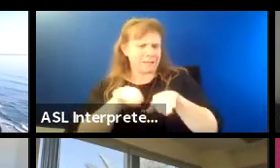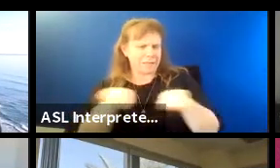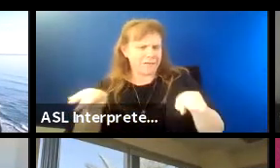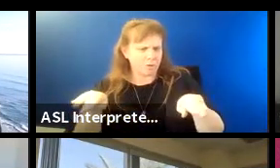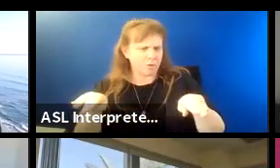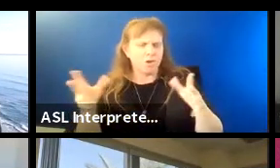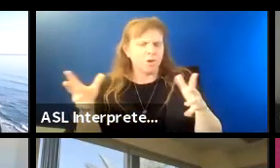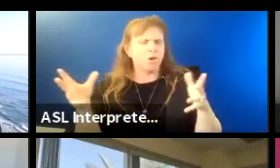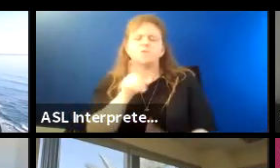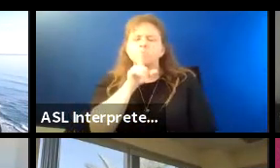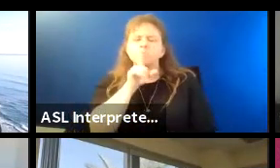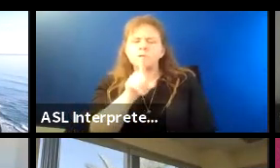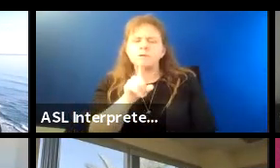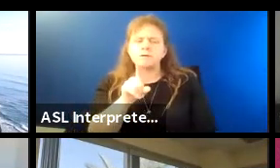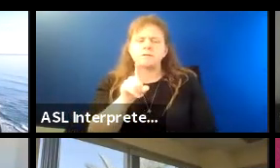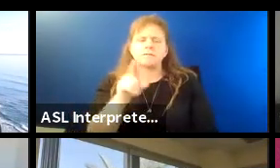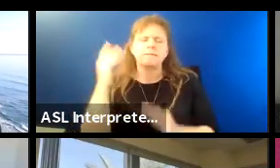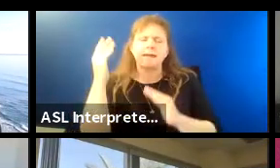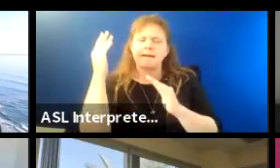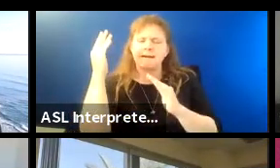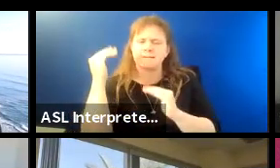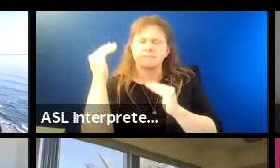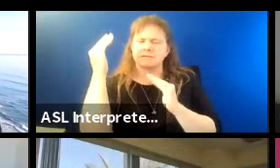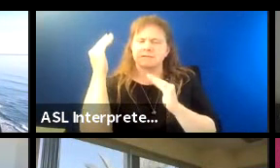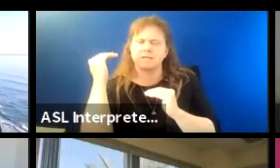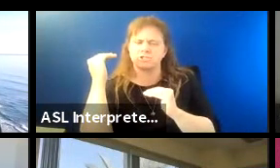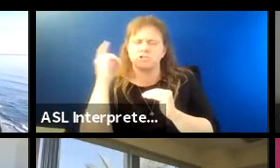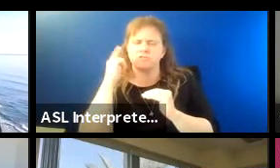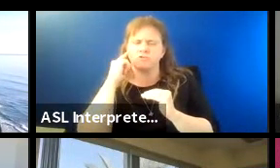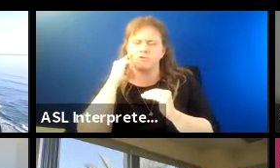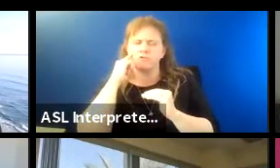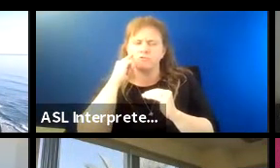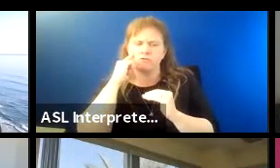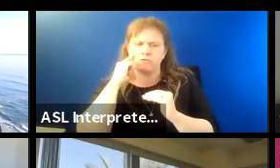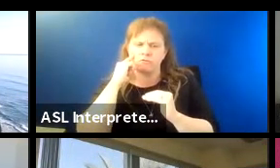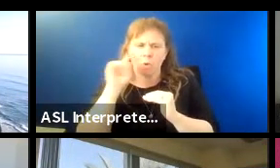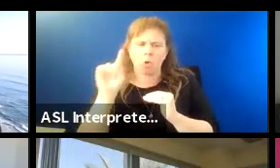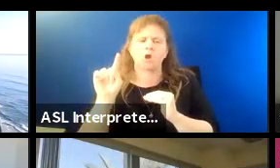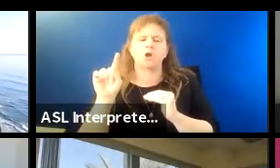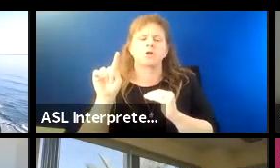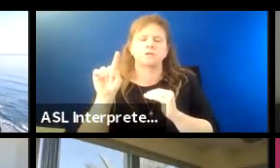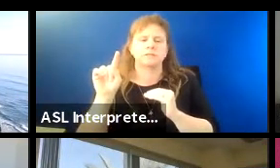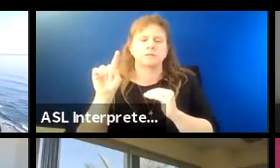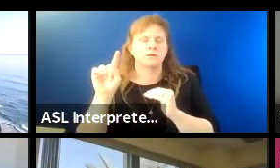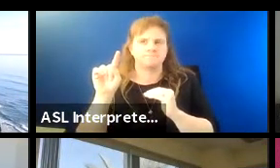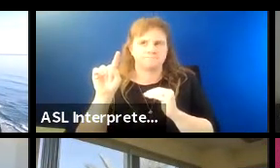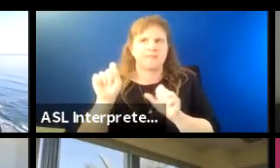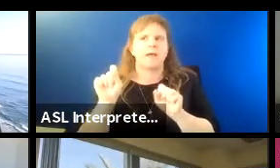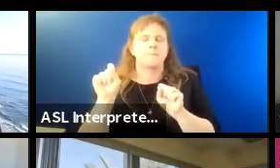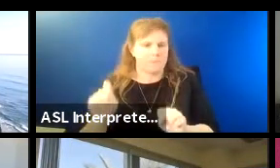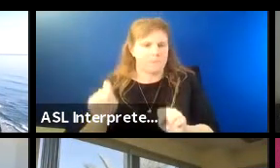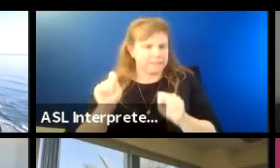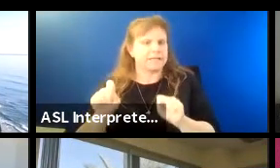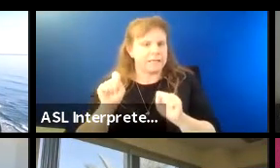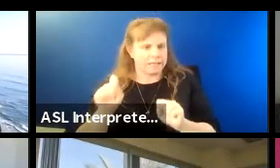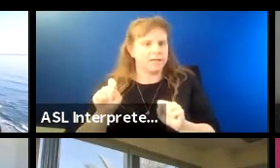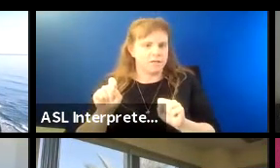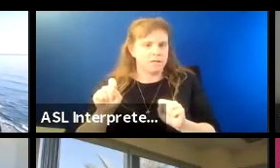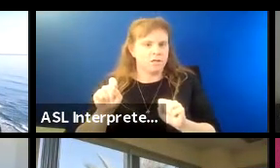realistic expectation for really deep levels of vaccination prior to the